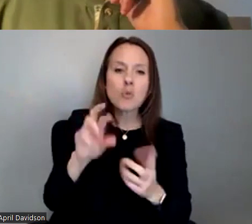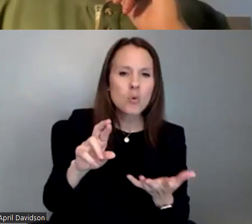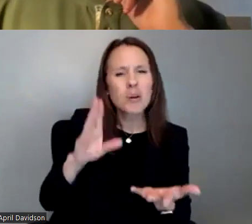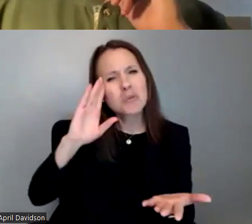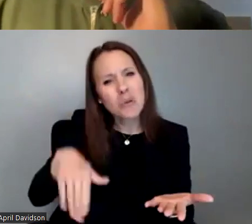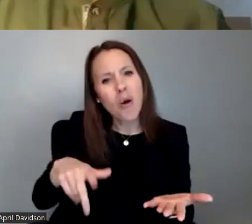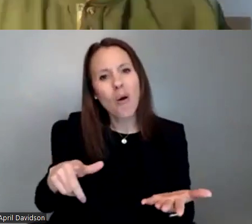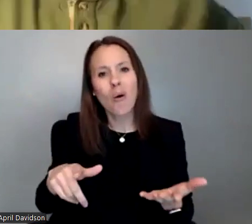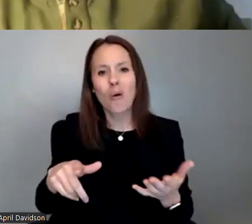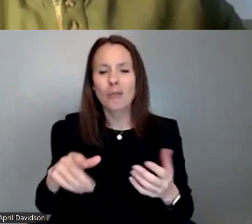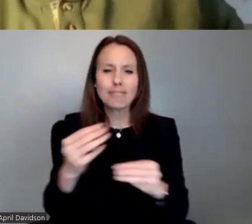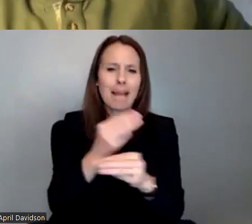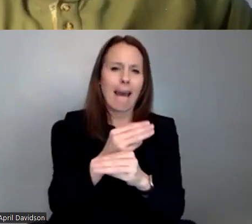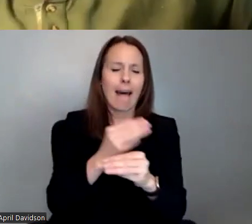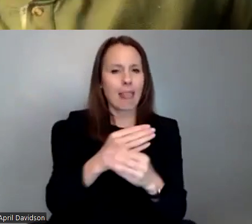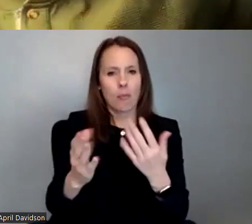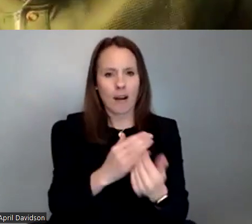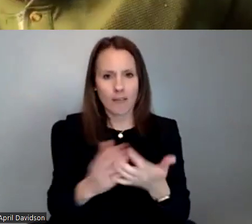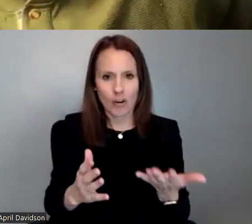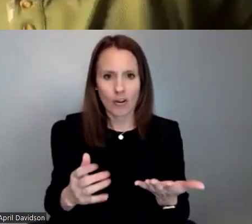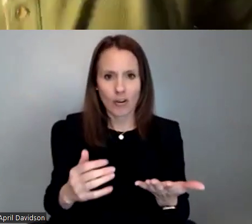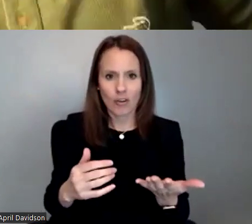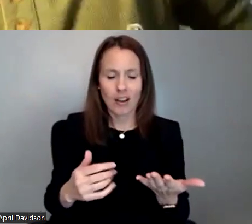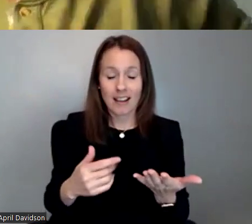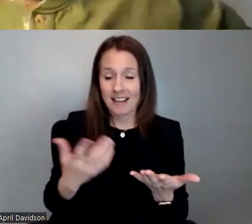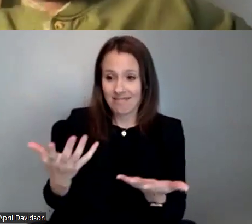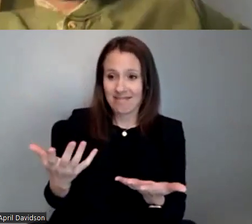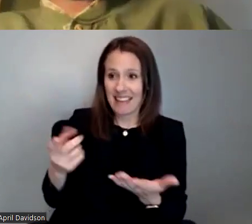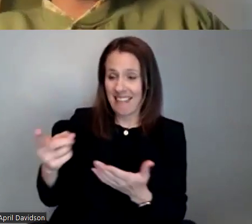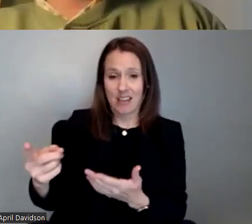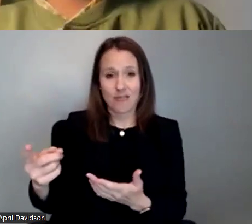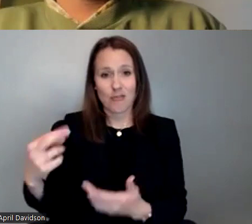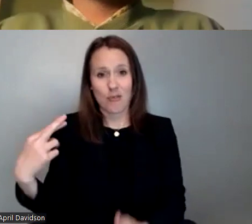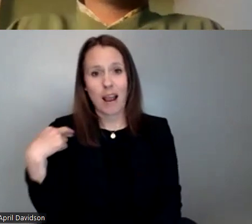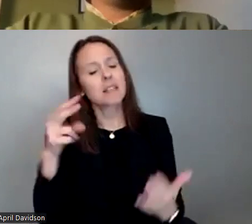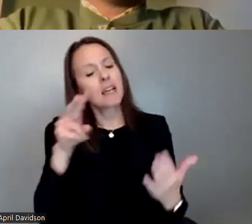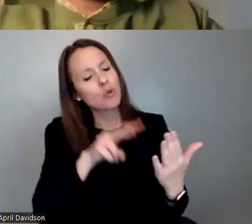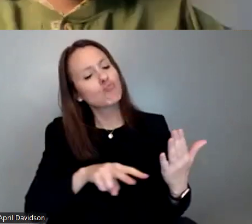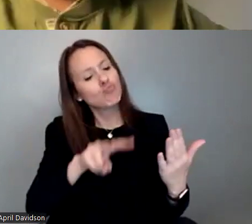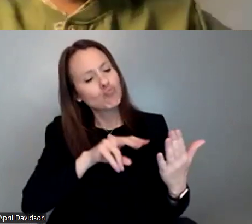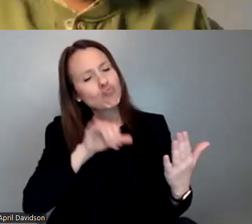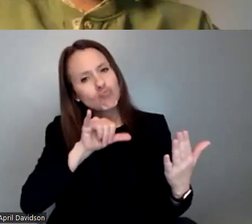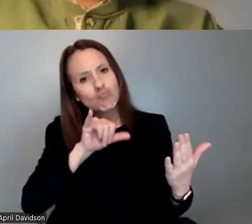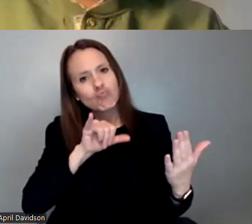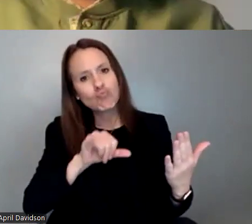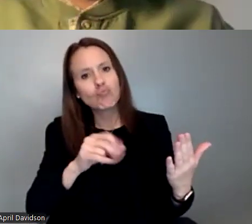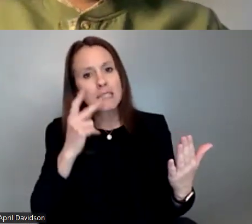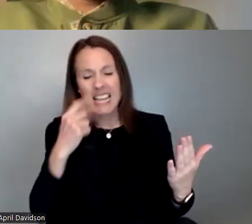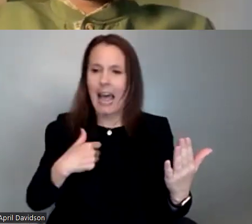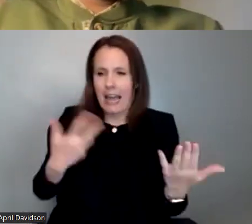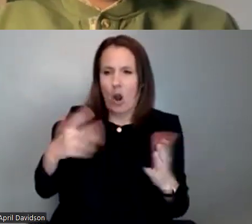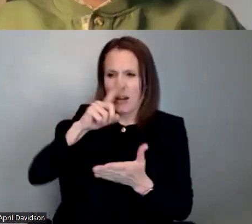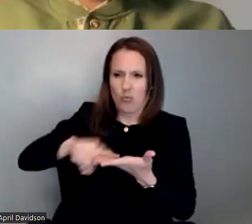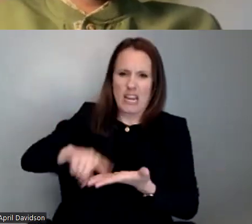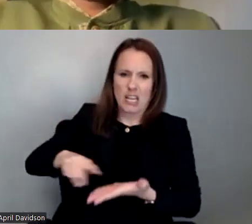do equations or whatever. And so then she will look that over, after I've done the research, and